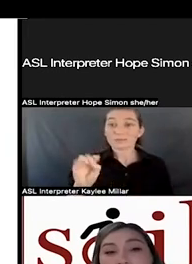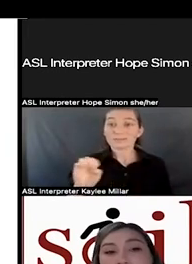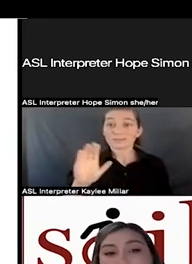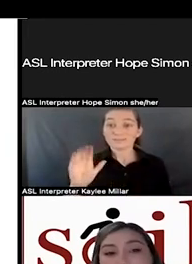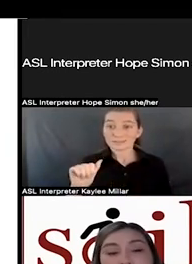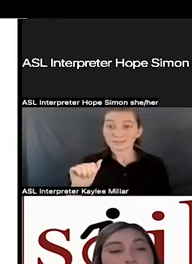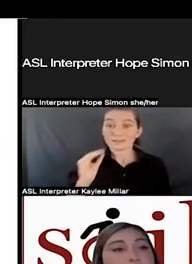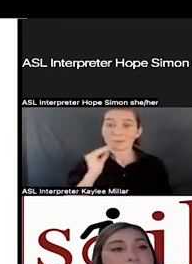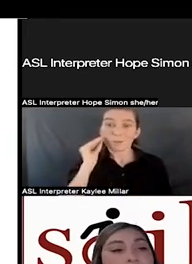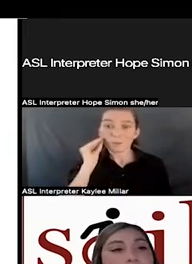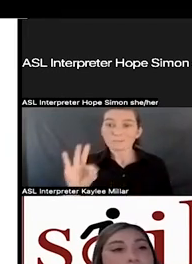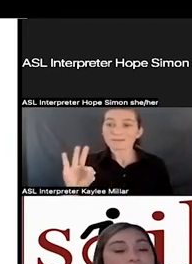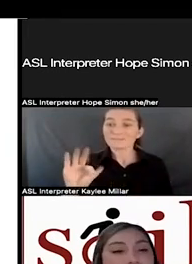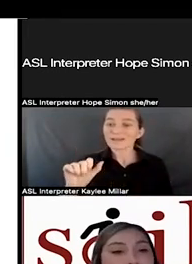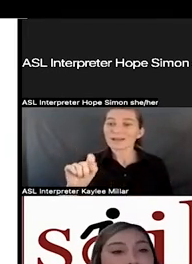faceting starter kits.